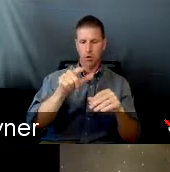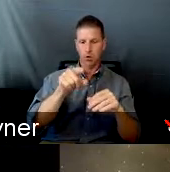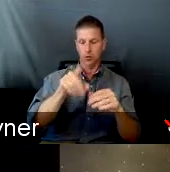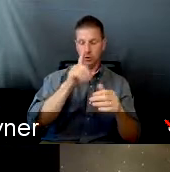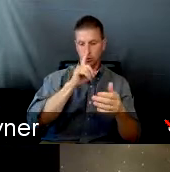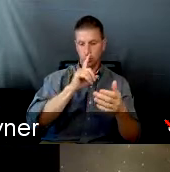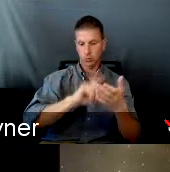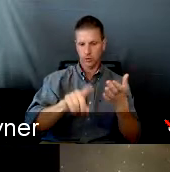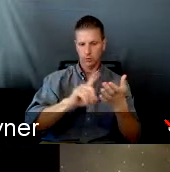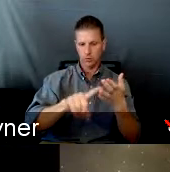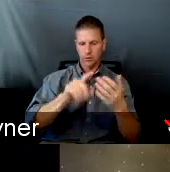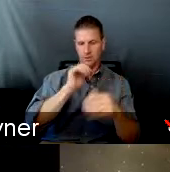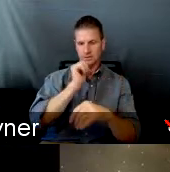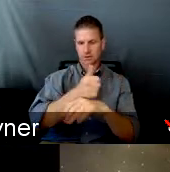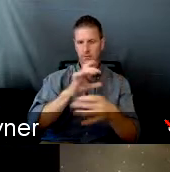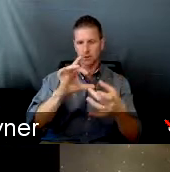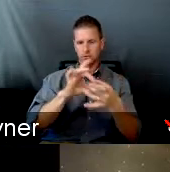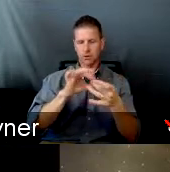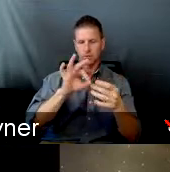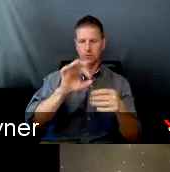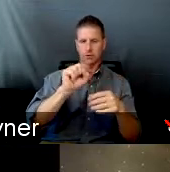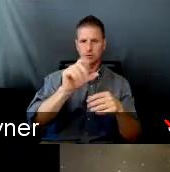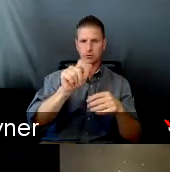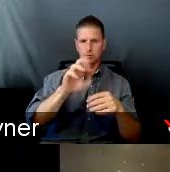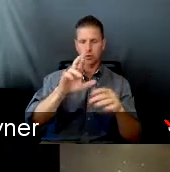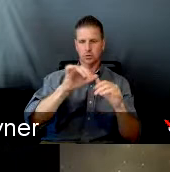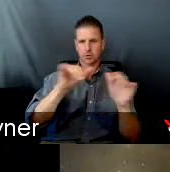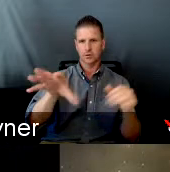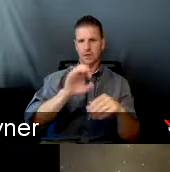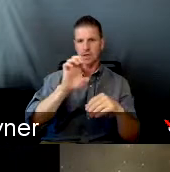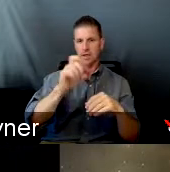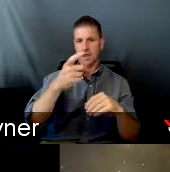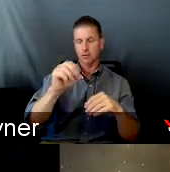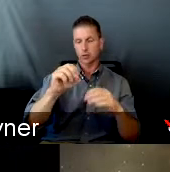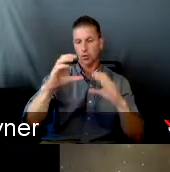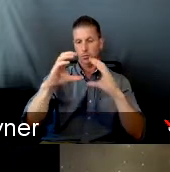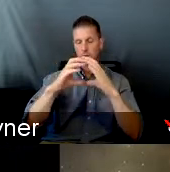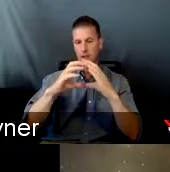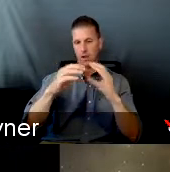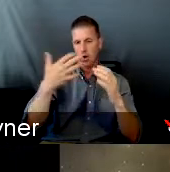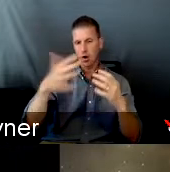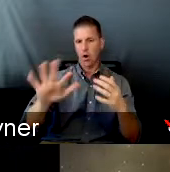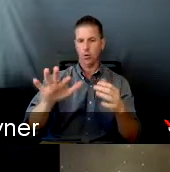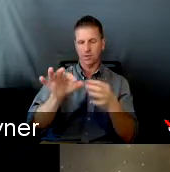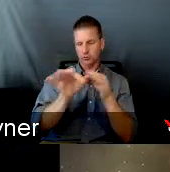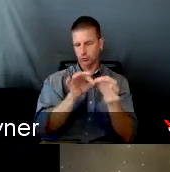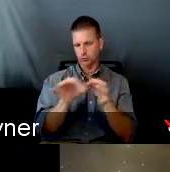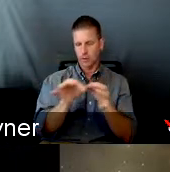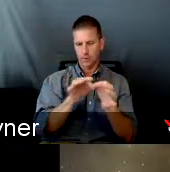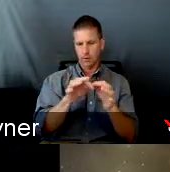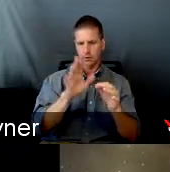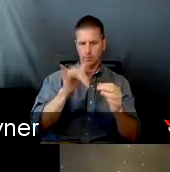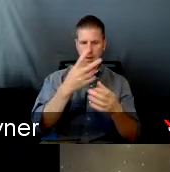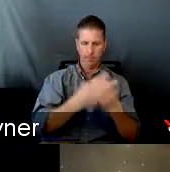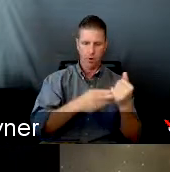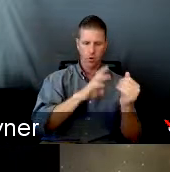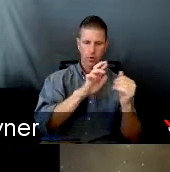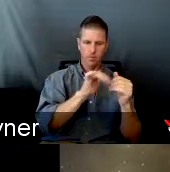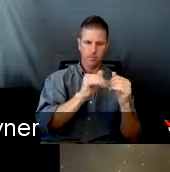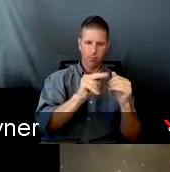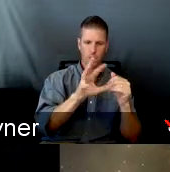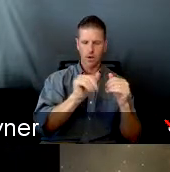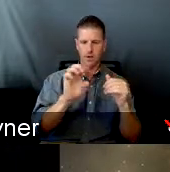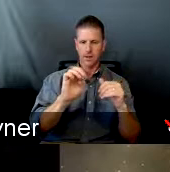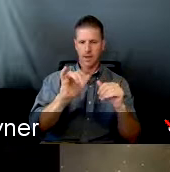at the junction of solar system and exoplanet research that has already been described by both Brian and